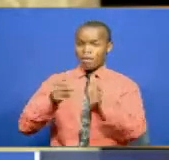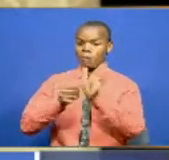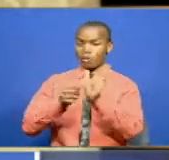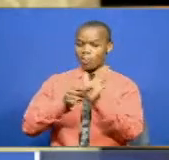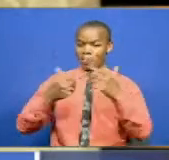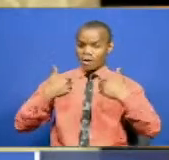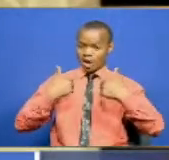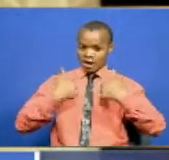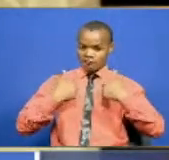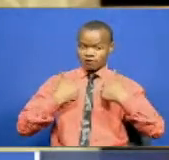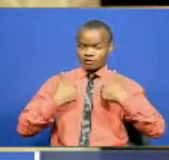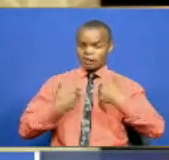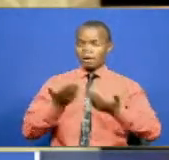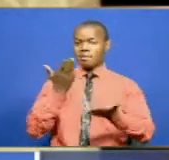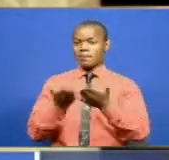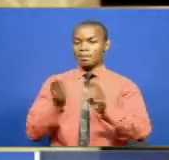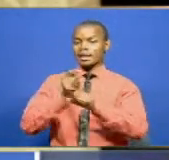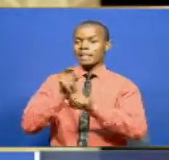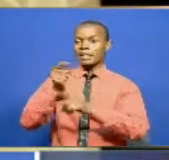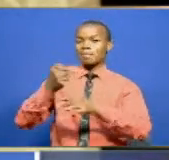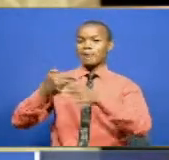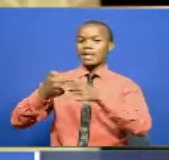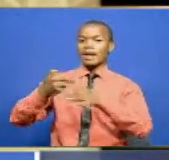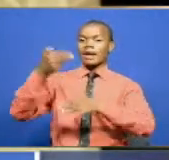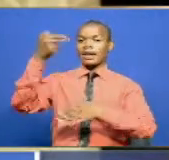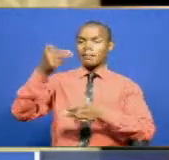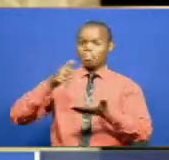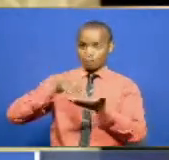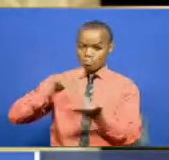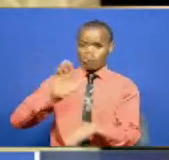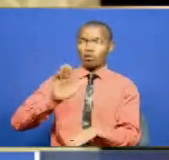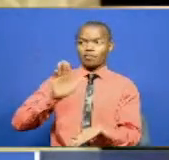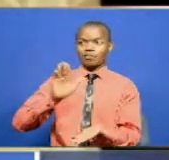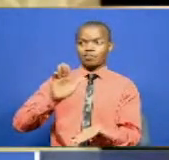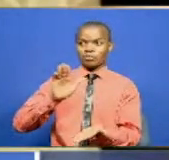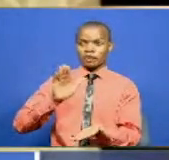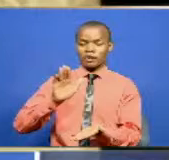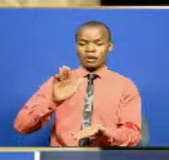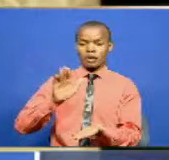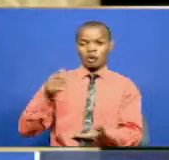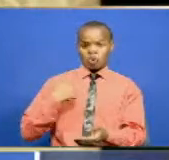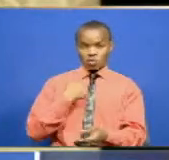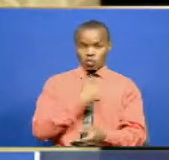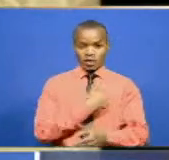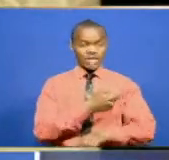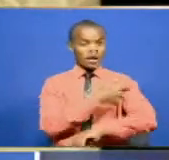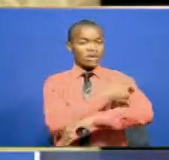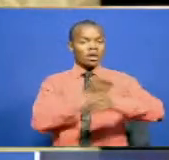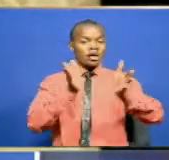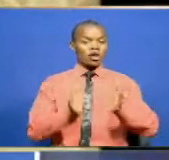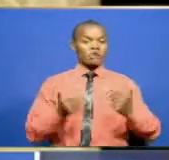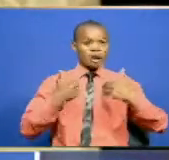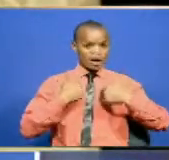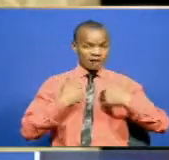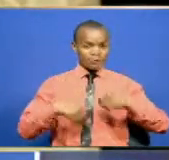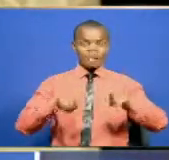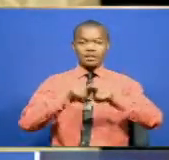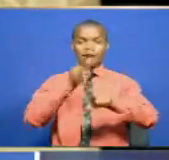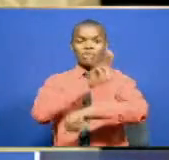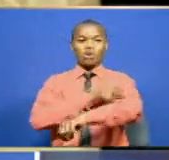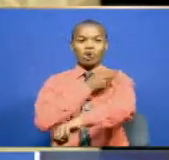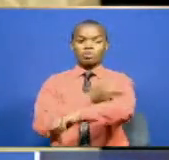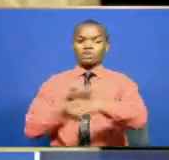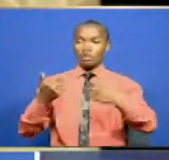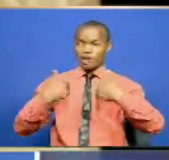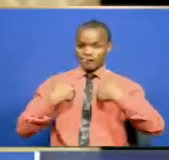having a challenge because of the variations in those temperatures, we have medical personnel, we have facilities already available